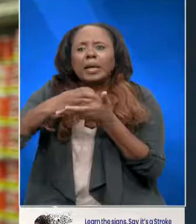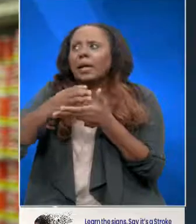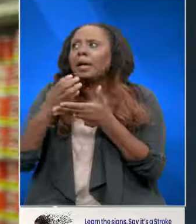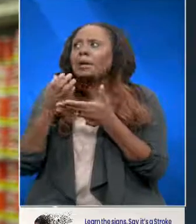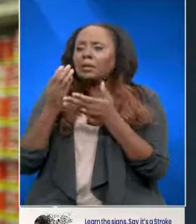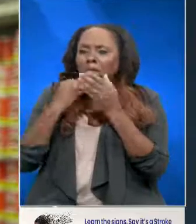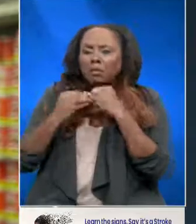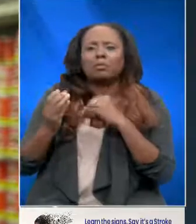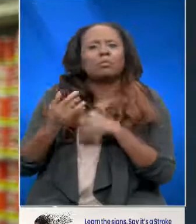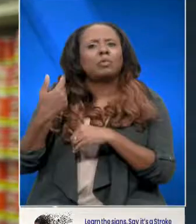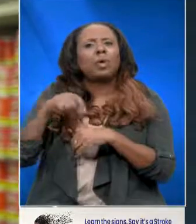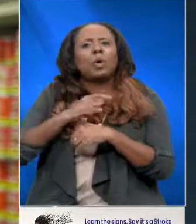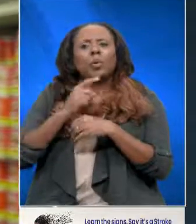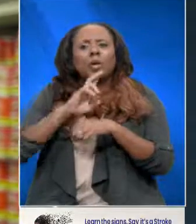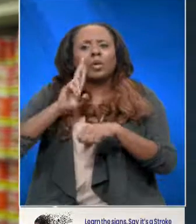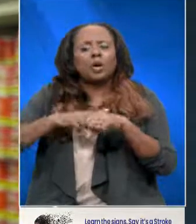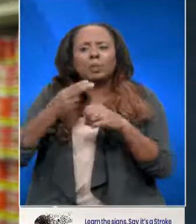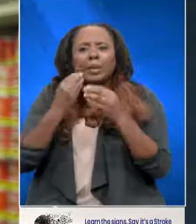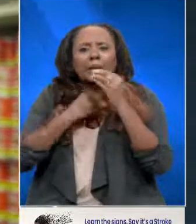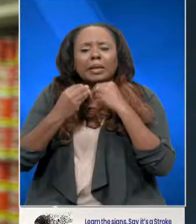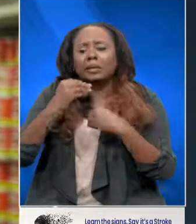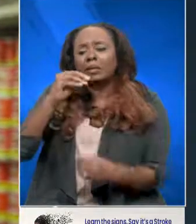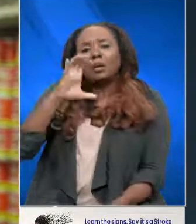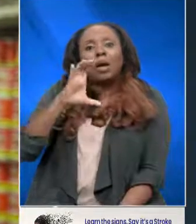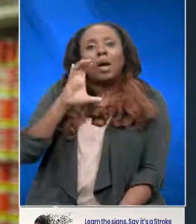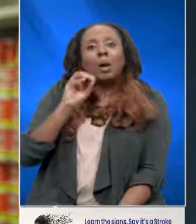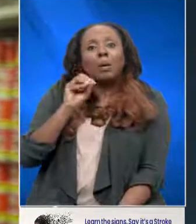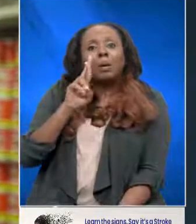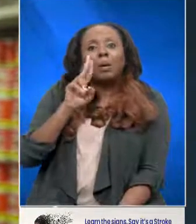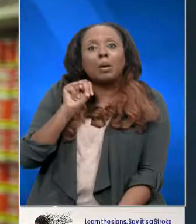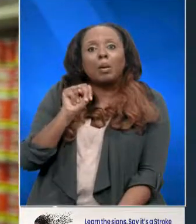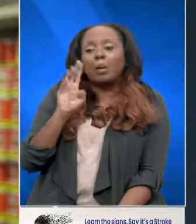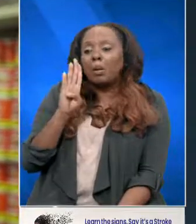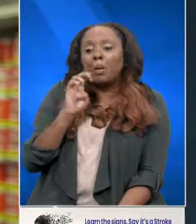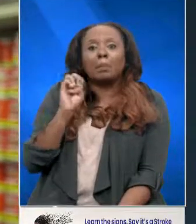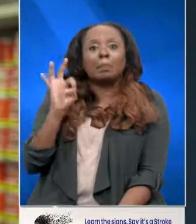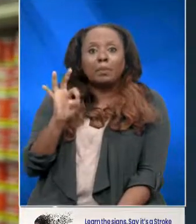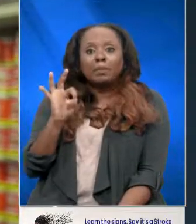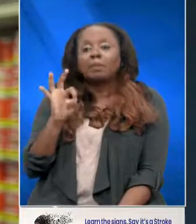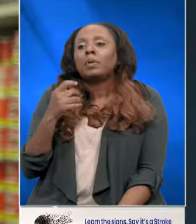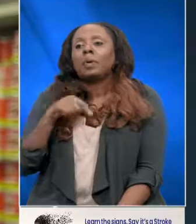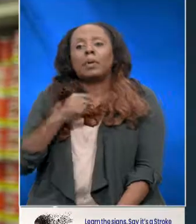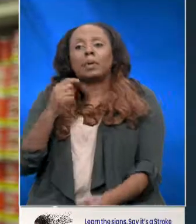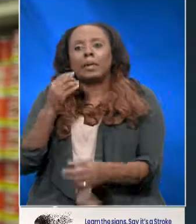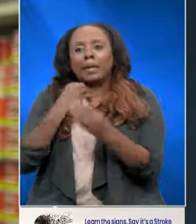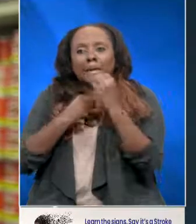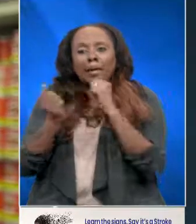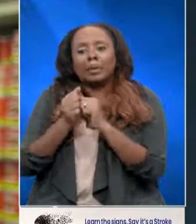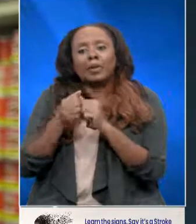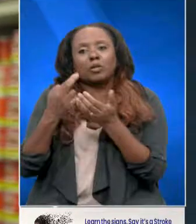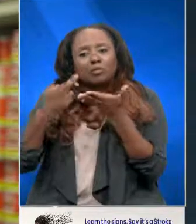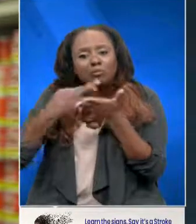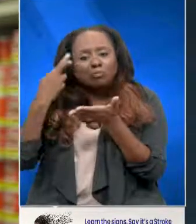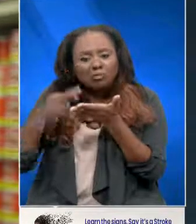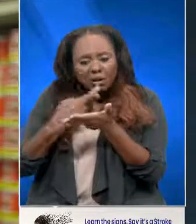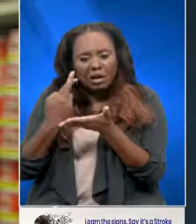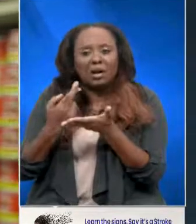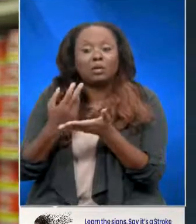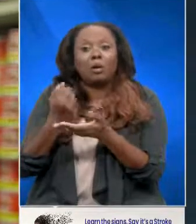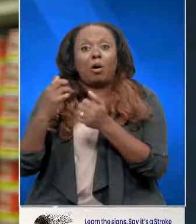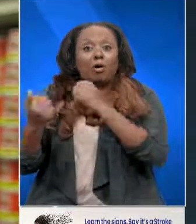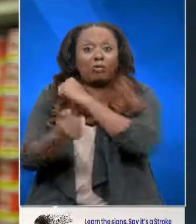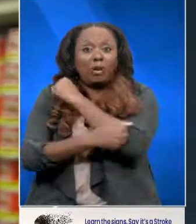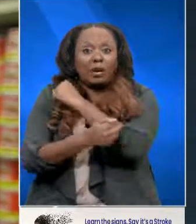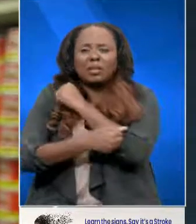rice, that we cook with macaroni, that we eat with biscuits or crackers. And everybody likes their corned beef, but what's in the corned